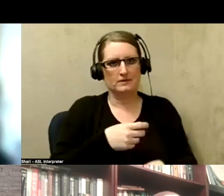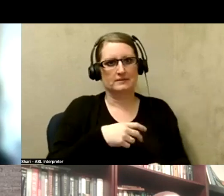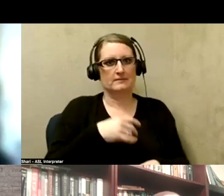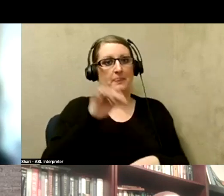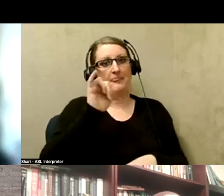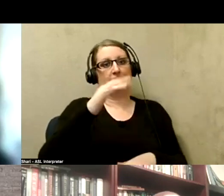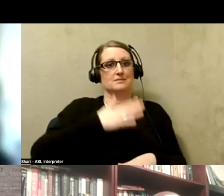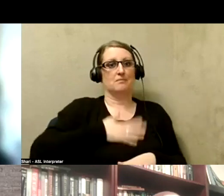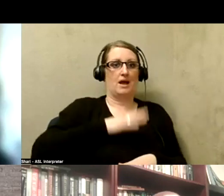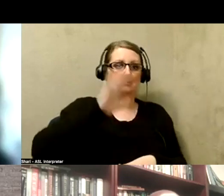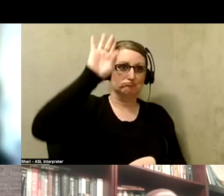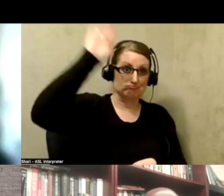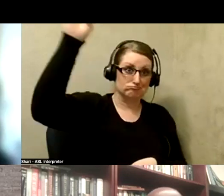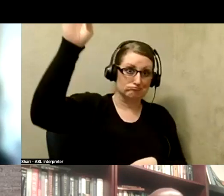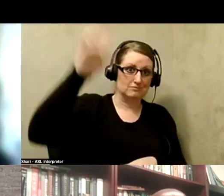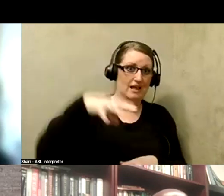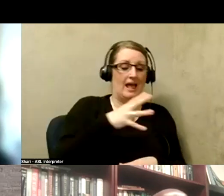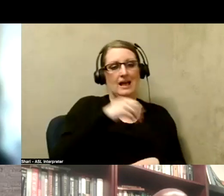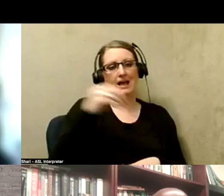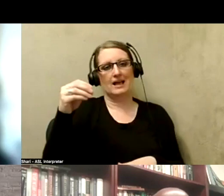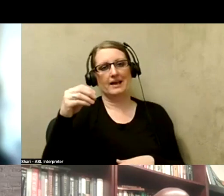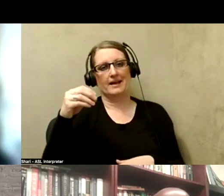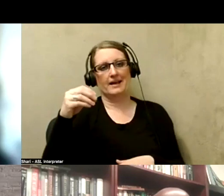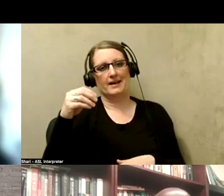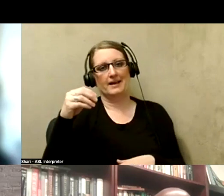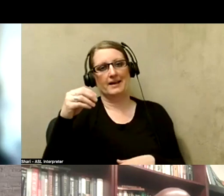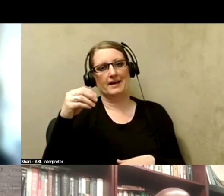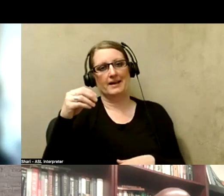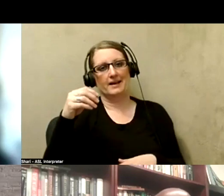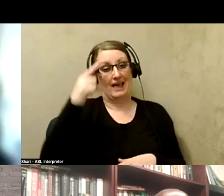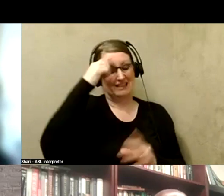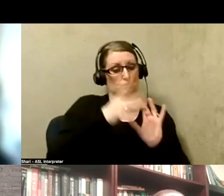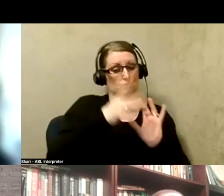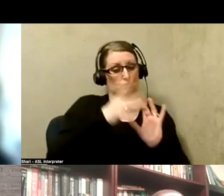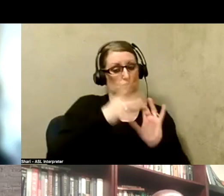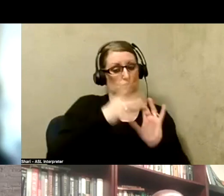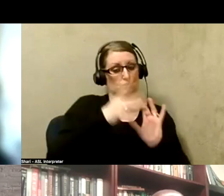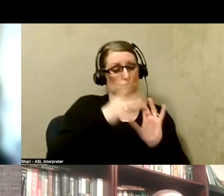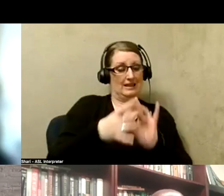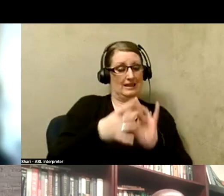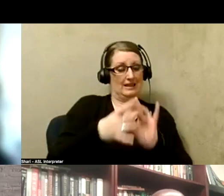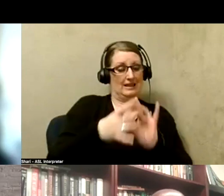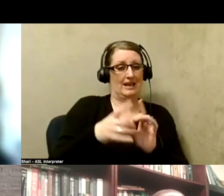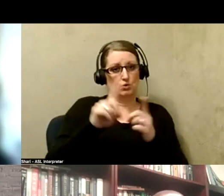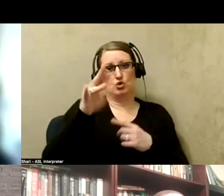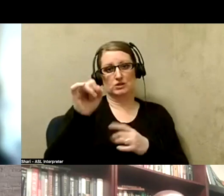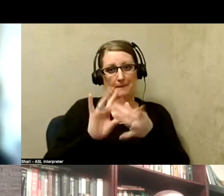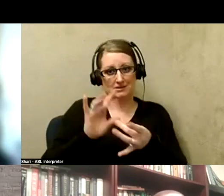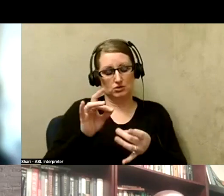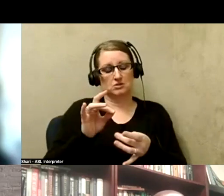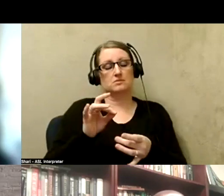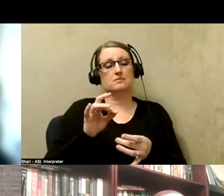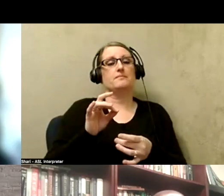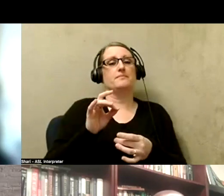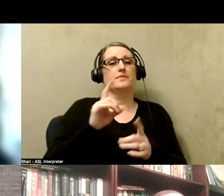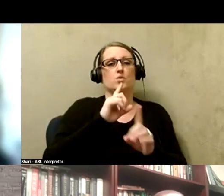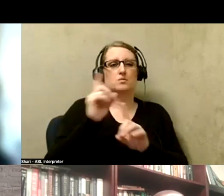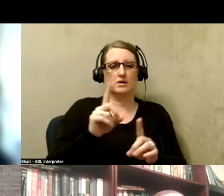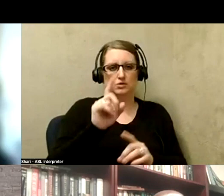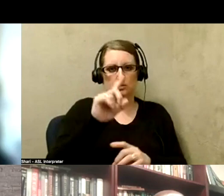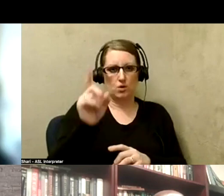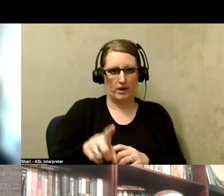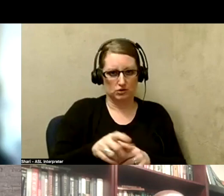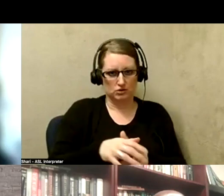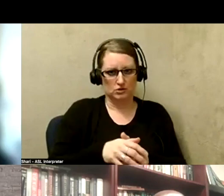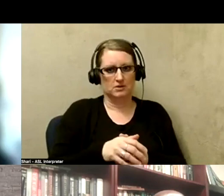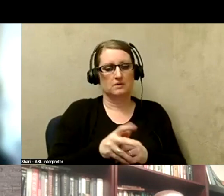out. And I also wanted to say, and I think this is related to what Chris was saying earlier in response to your question,